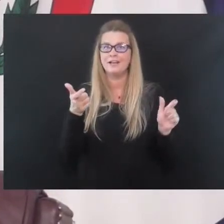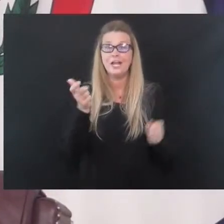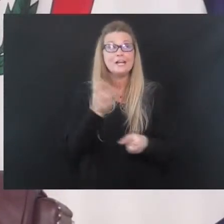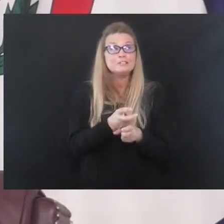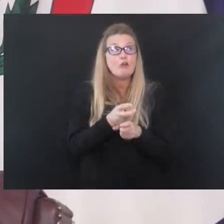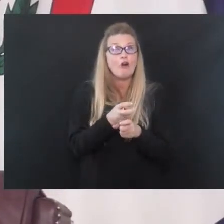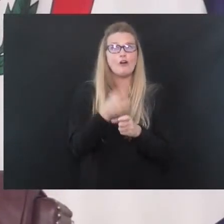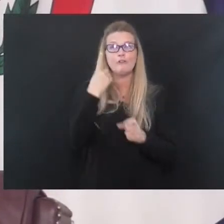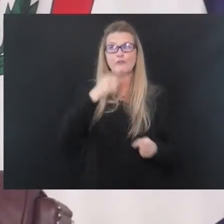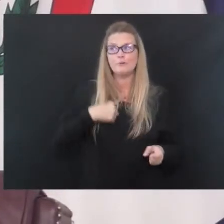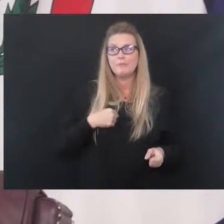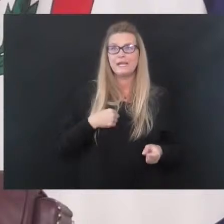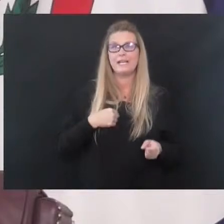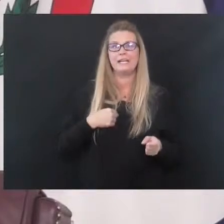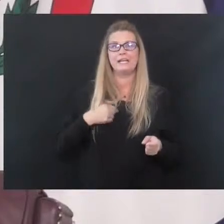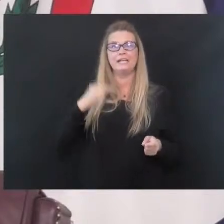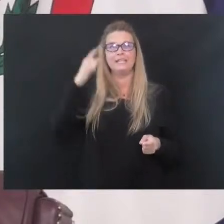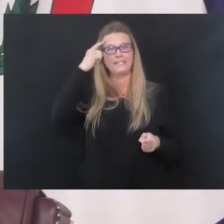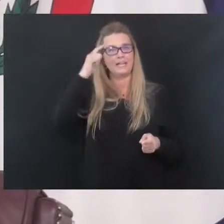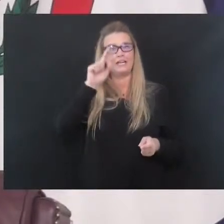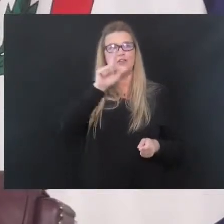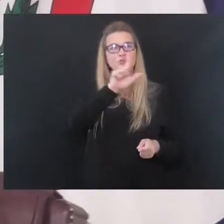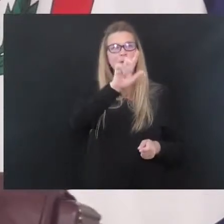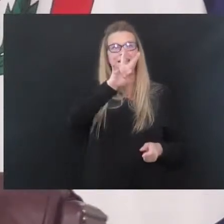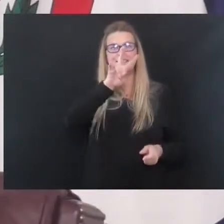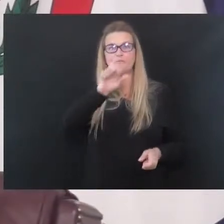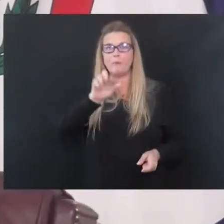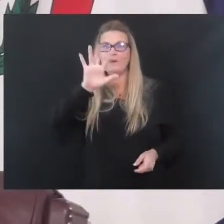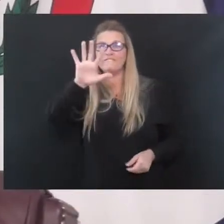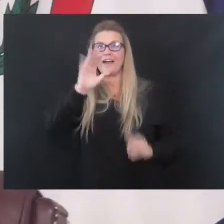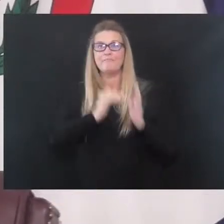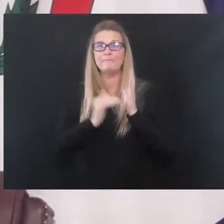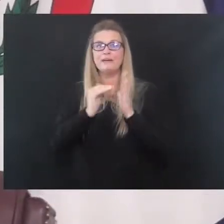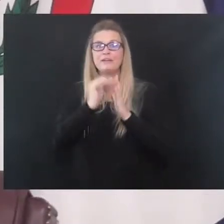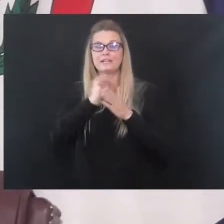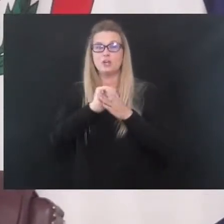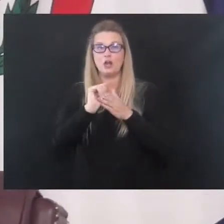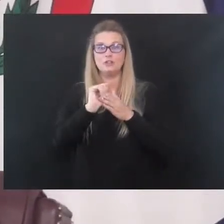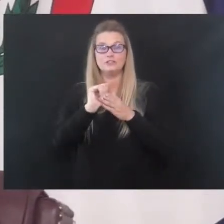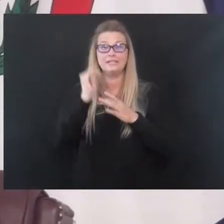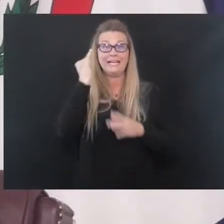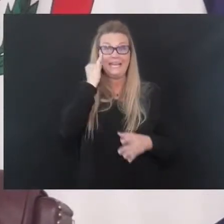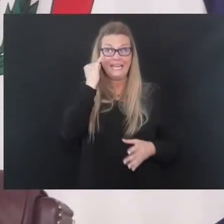and think of $27.5 million if we got all